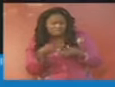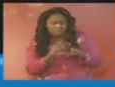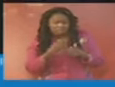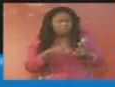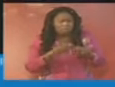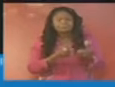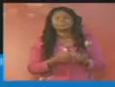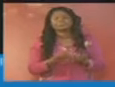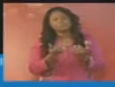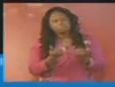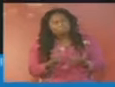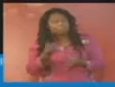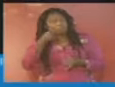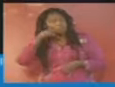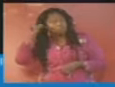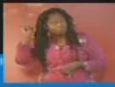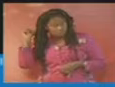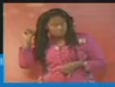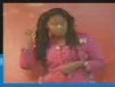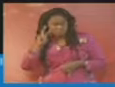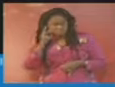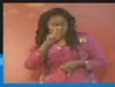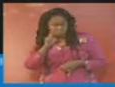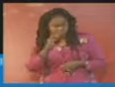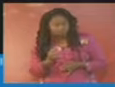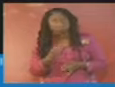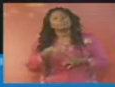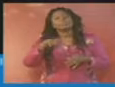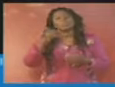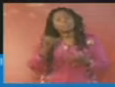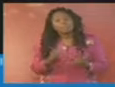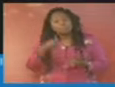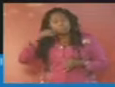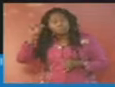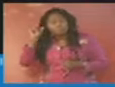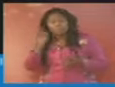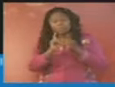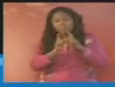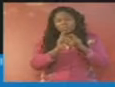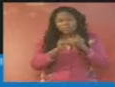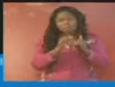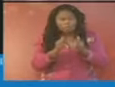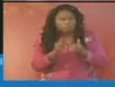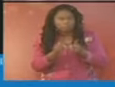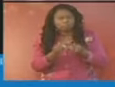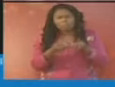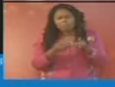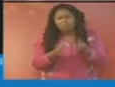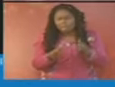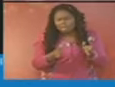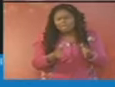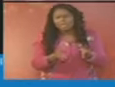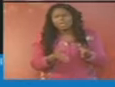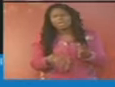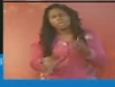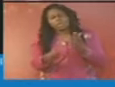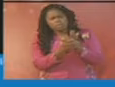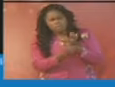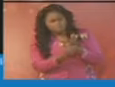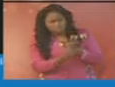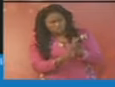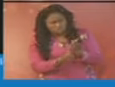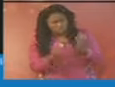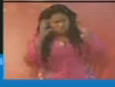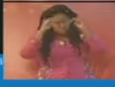testing that is going to be taken soon. Would that only be in public institutions, and would eventually